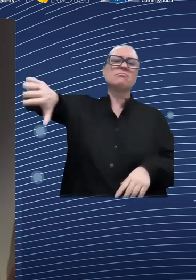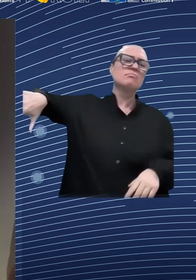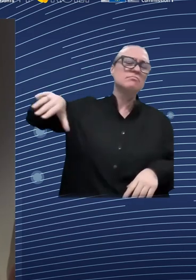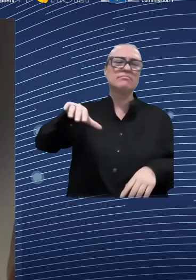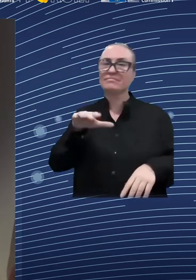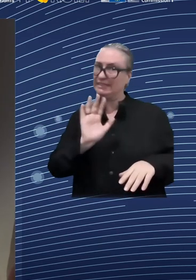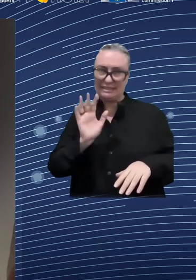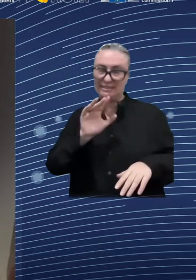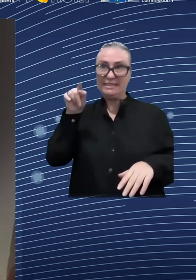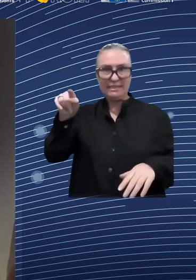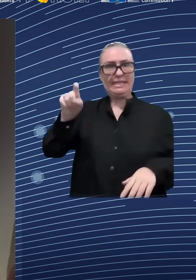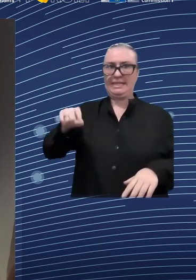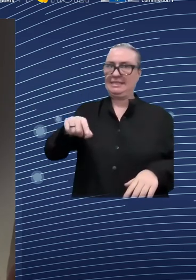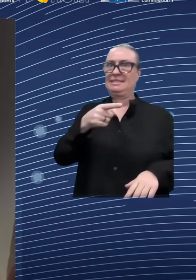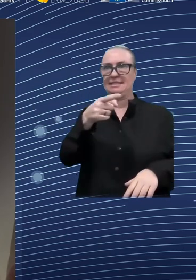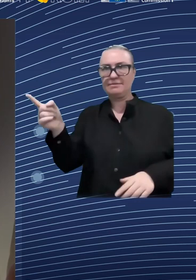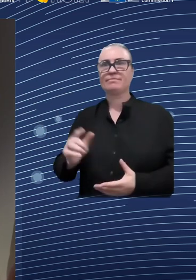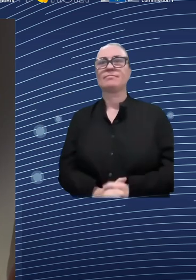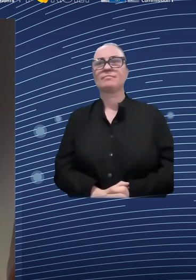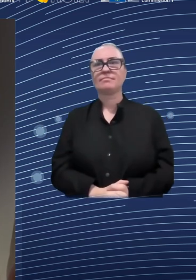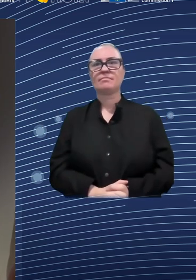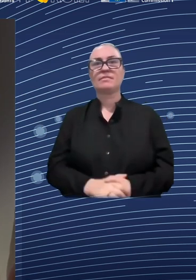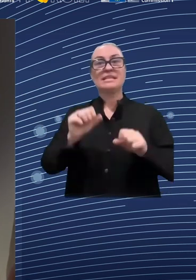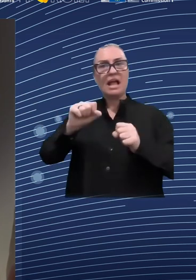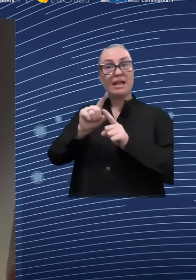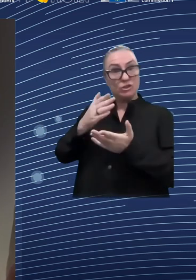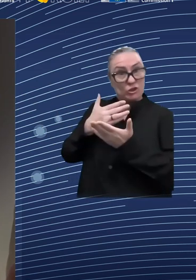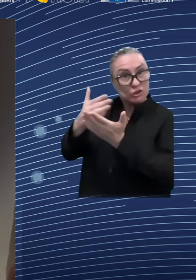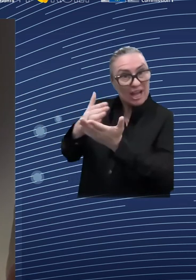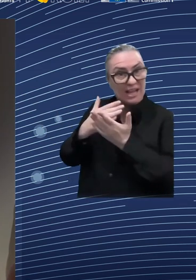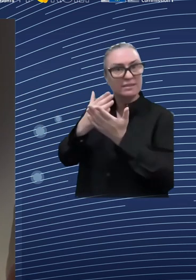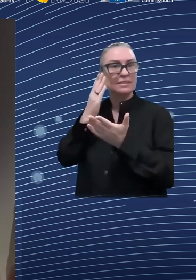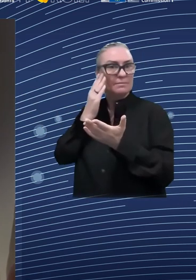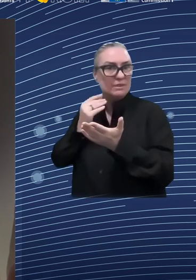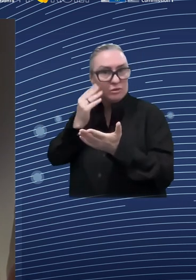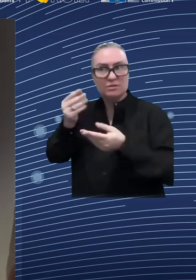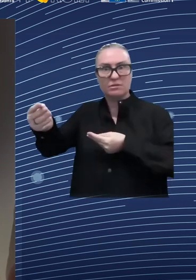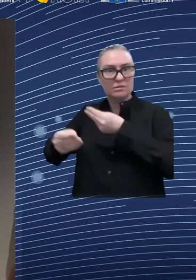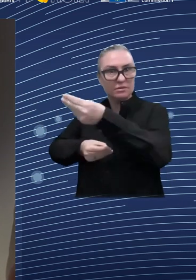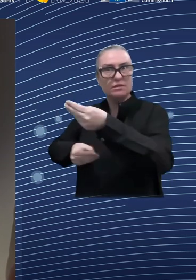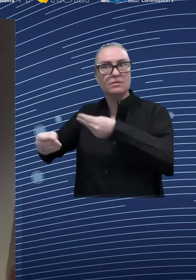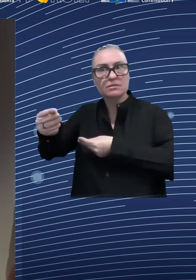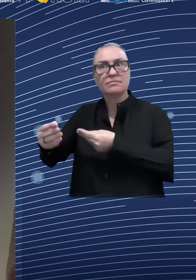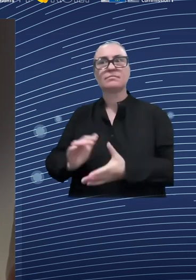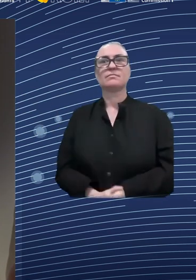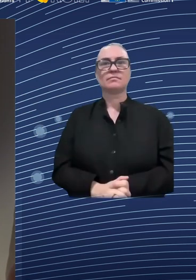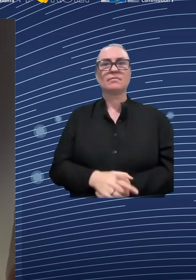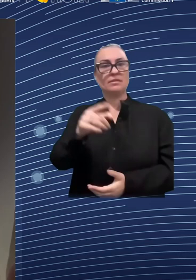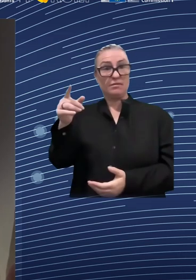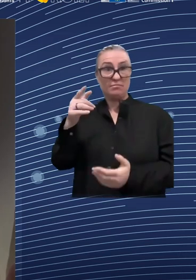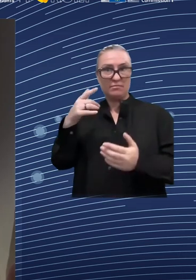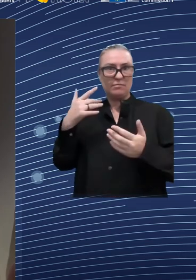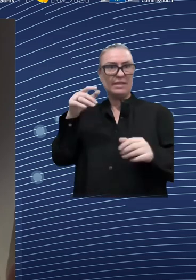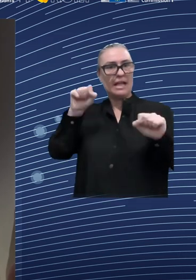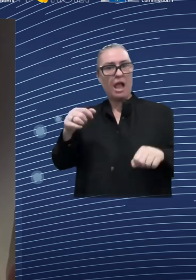believe we are already like tired of hearing that experience sharing and learning best